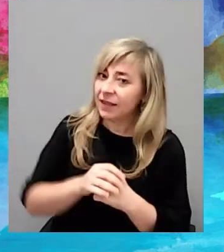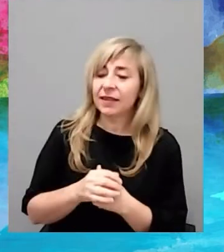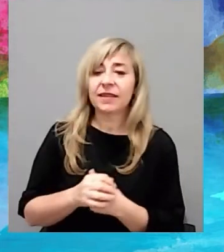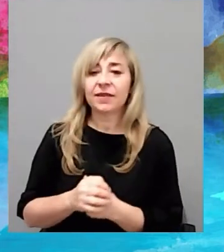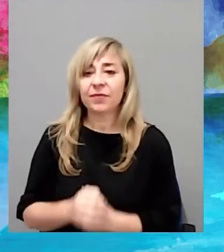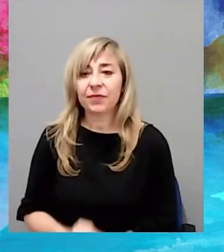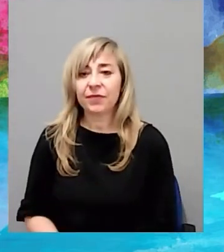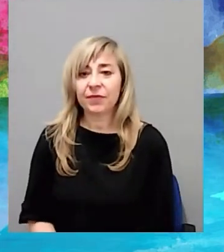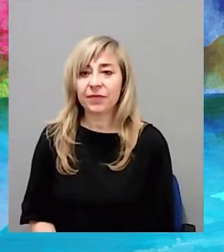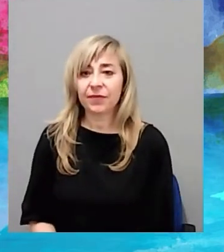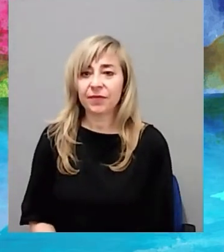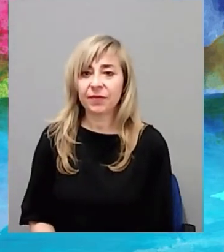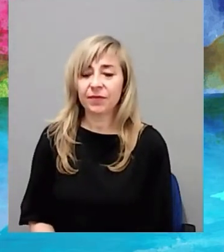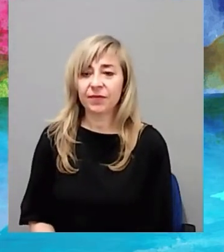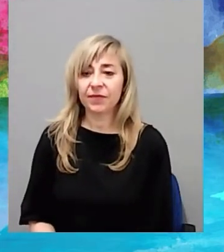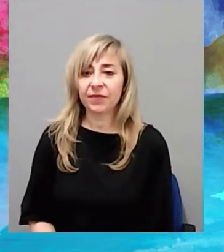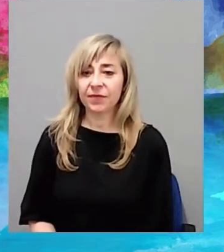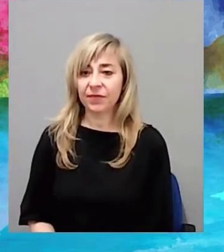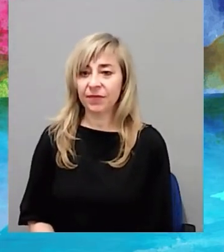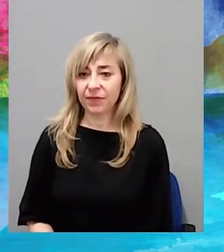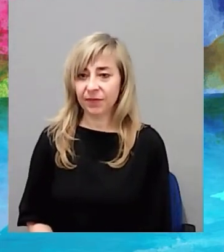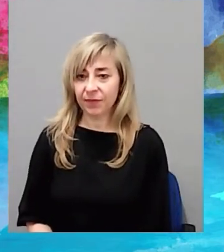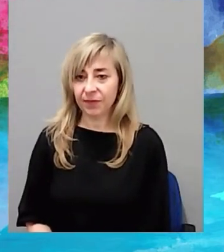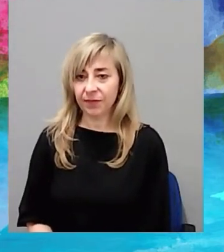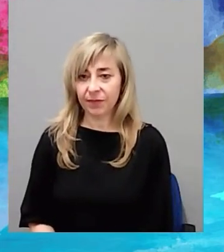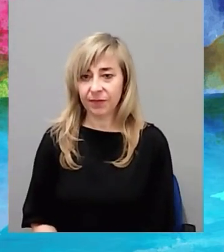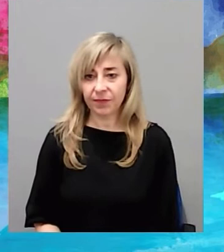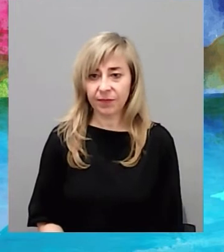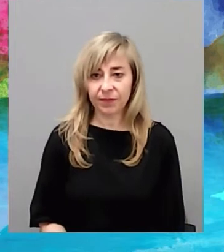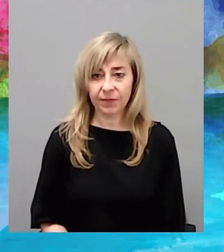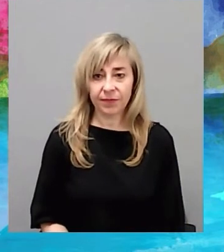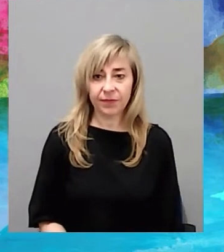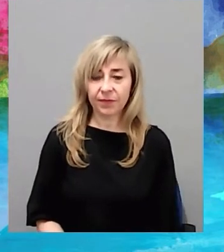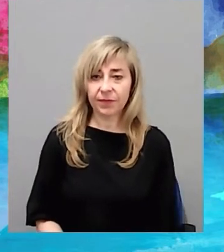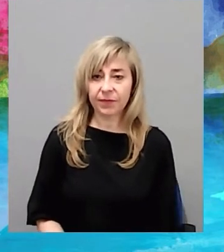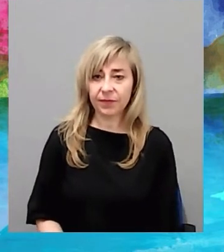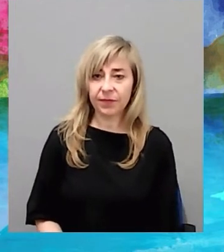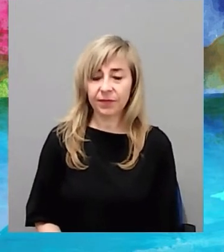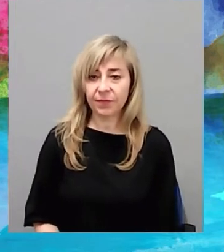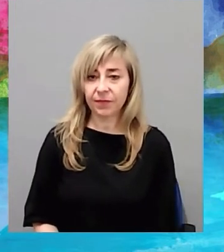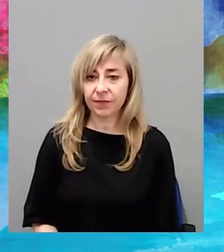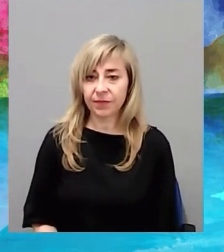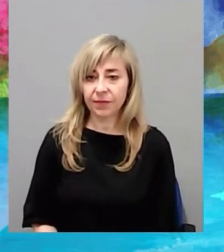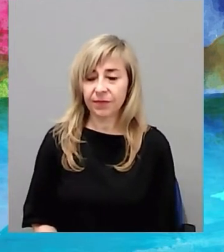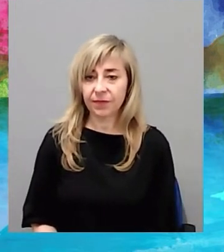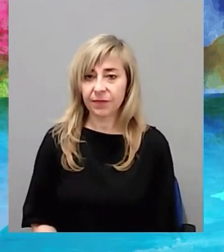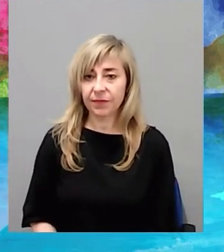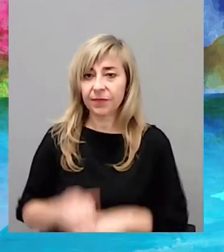interesting hands-on projects. I think they can inspire us for the work to